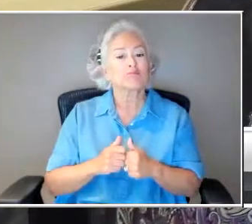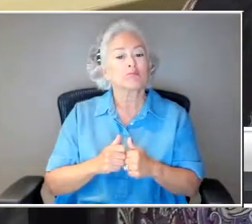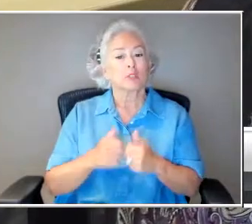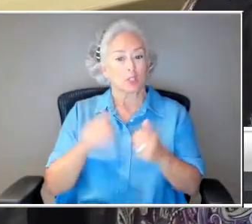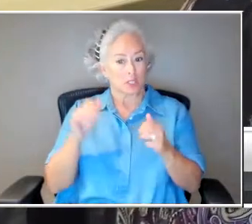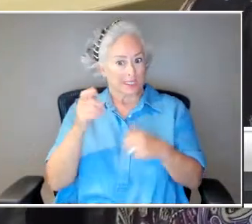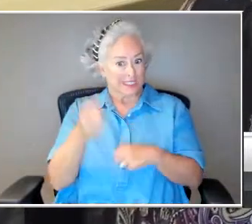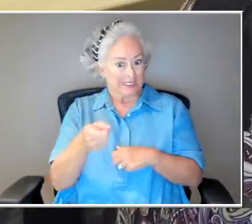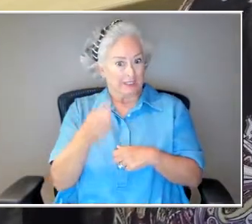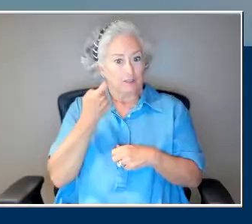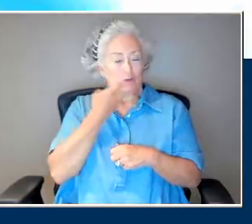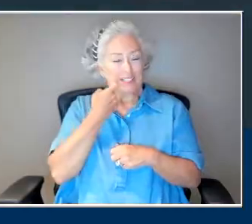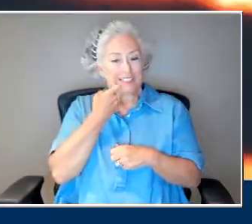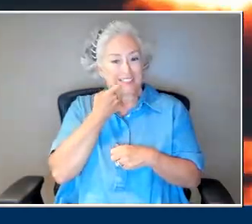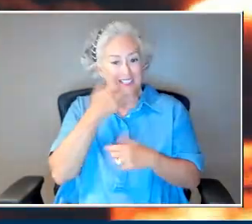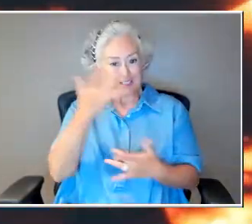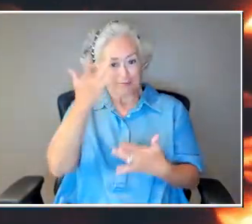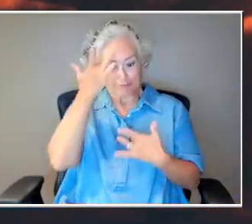been sick.